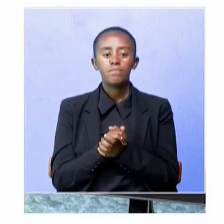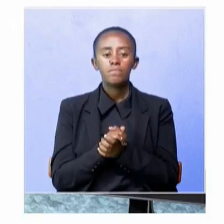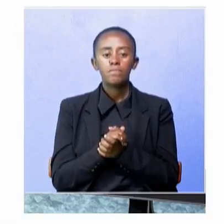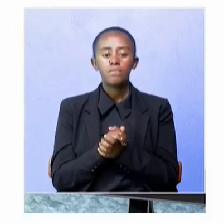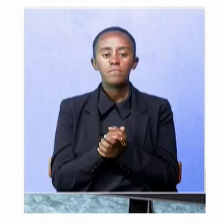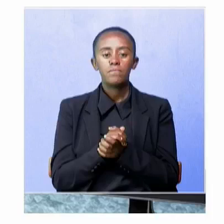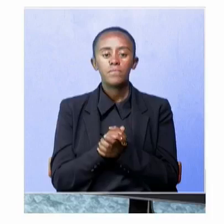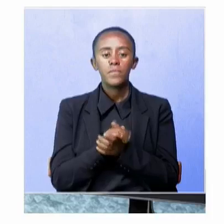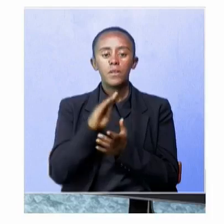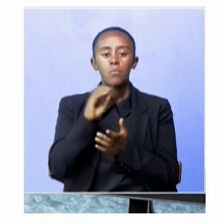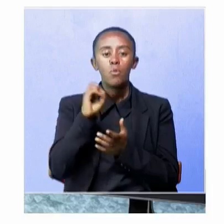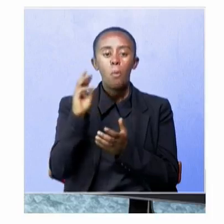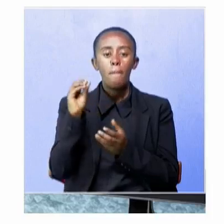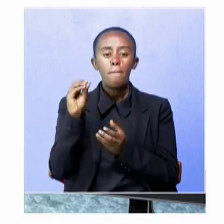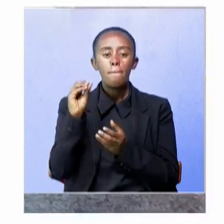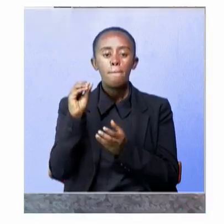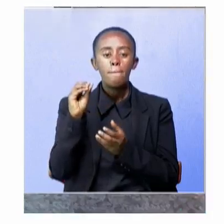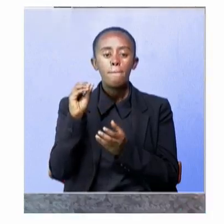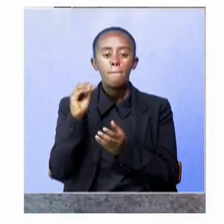boom.